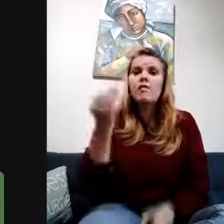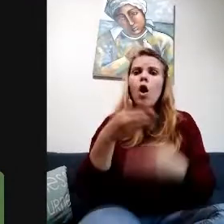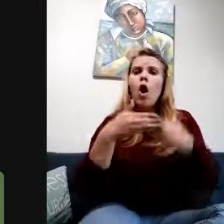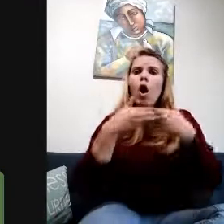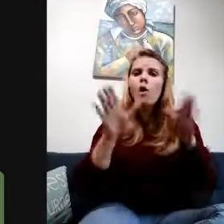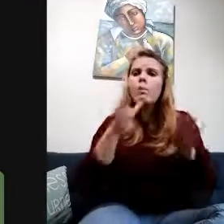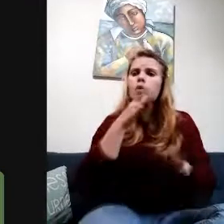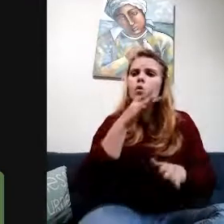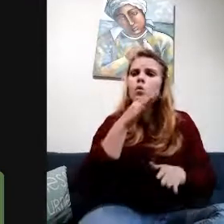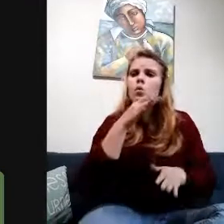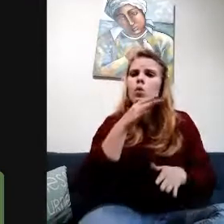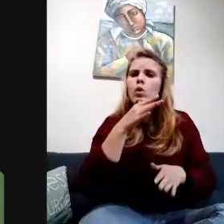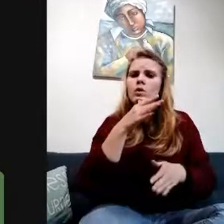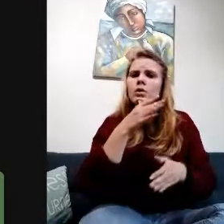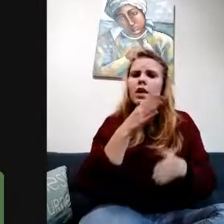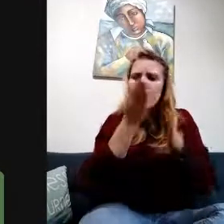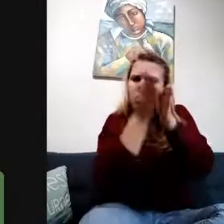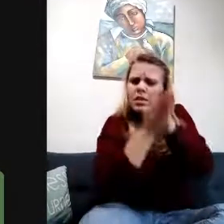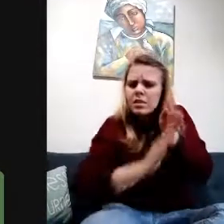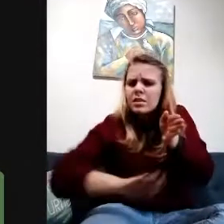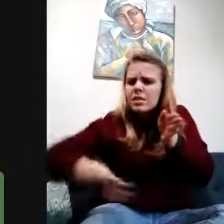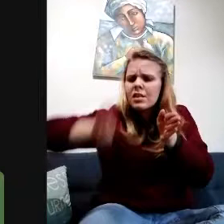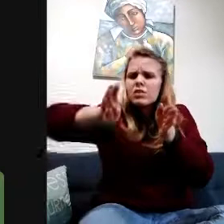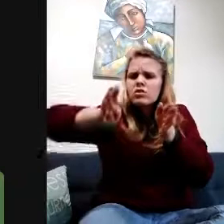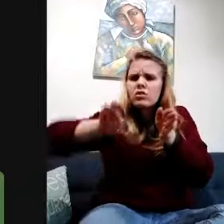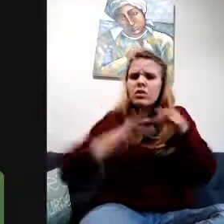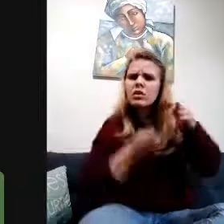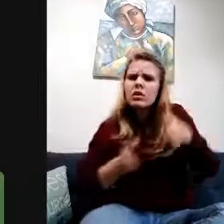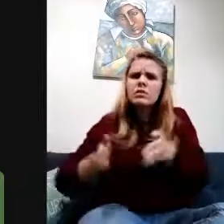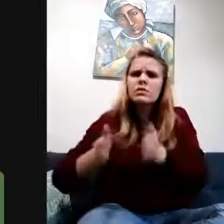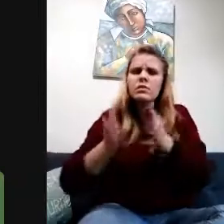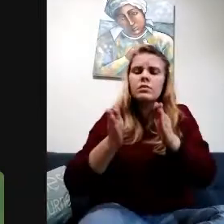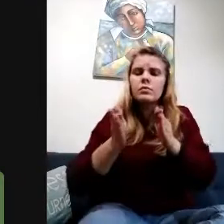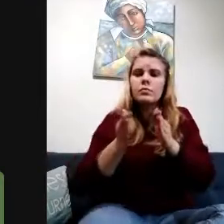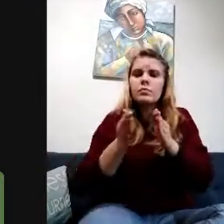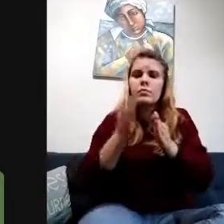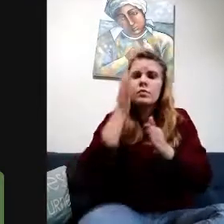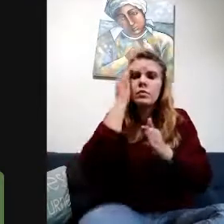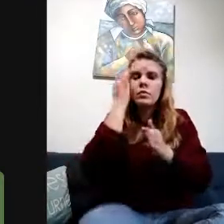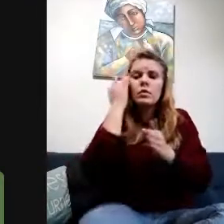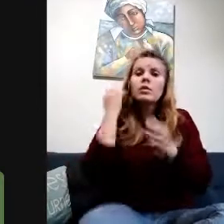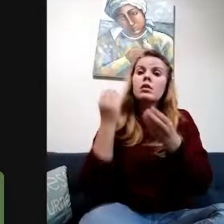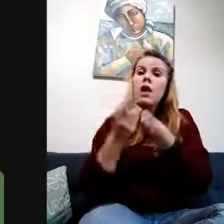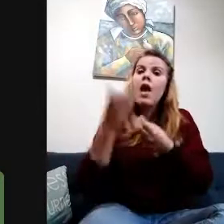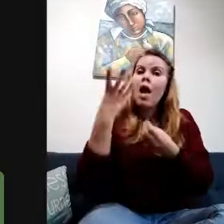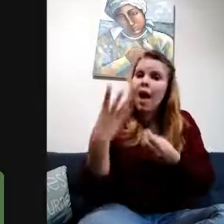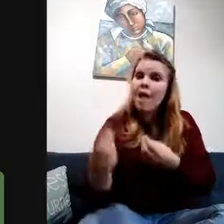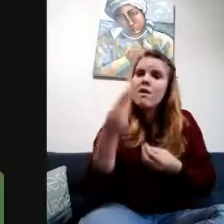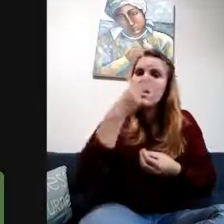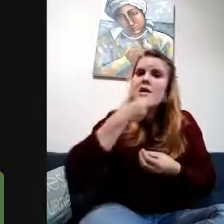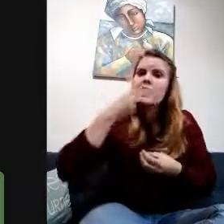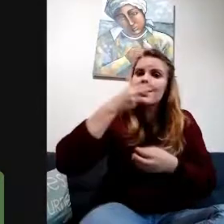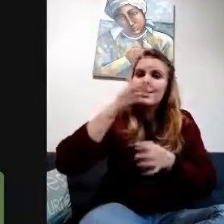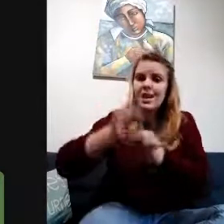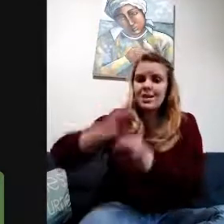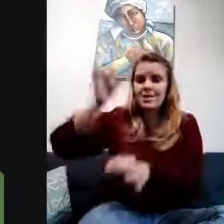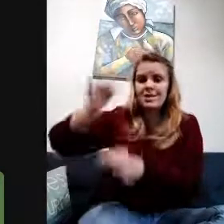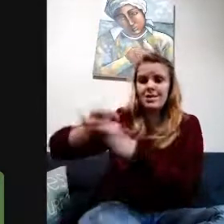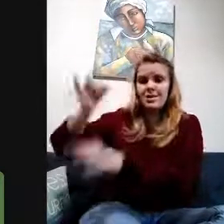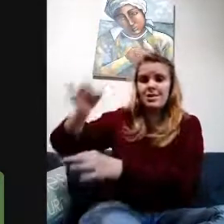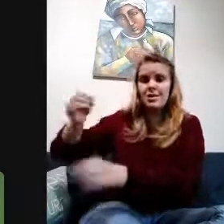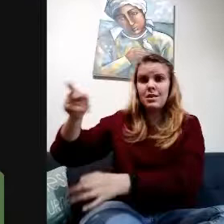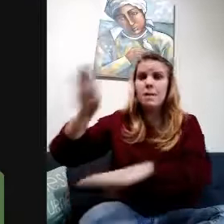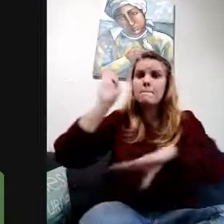and sluits and little ditches. Some of them are very properly marked with red stakes as